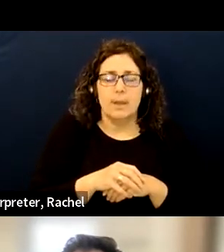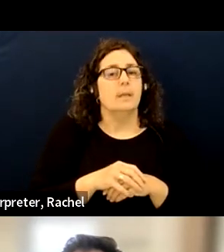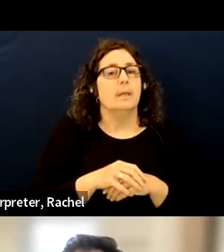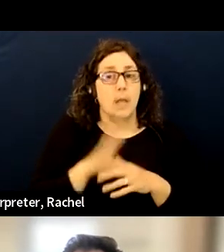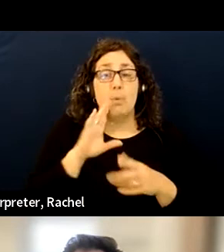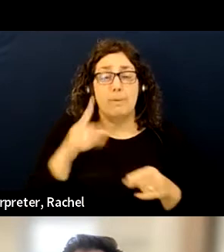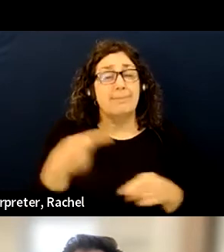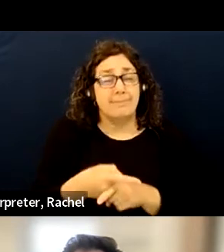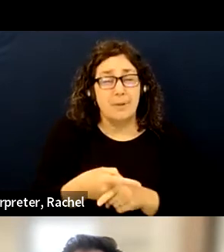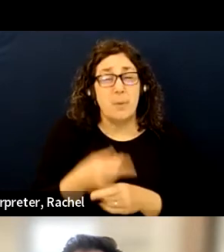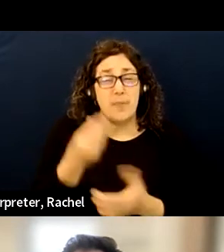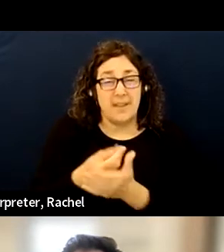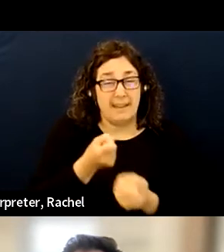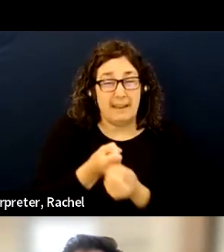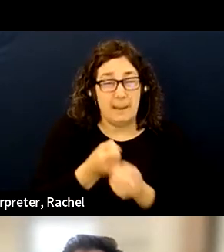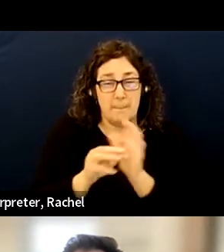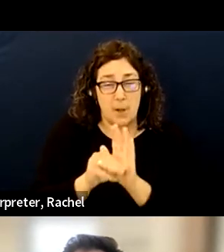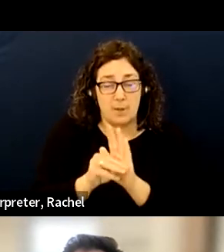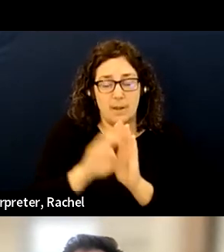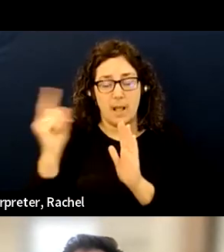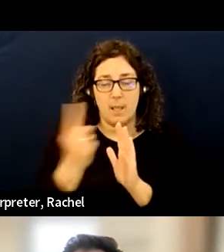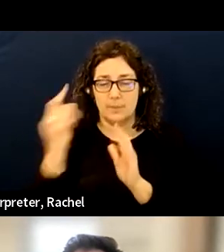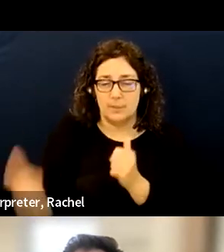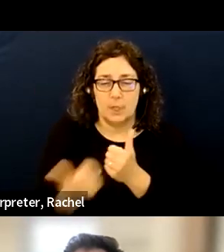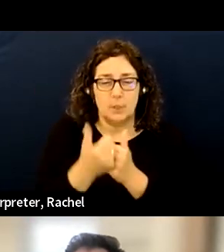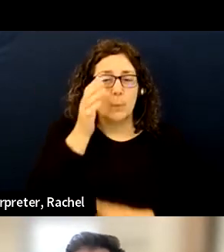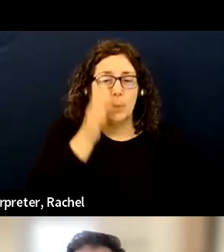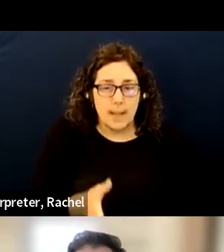some of the funding models, and there's always going to be challenges around that.